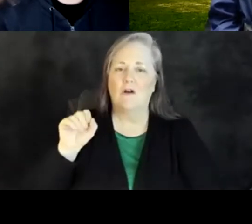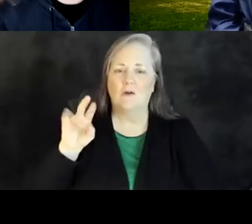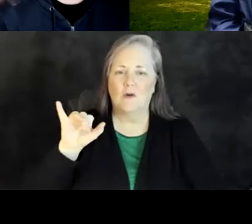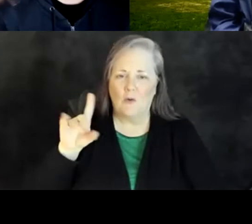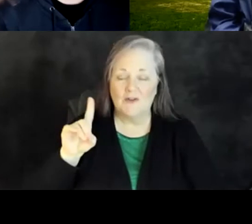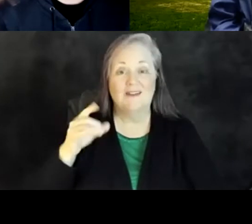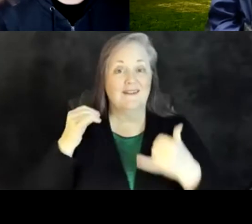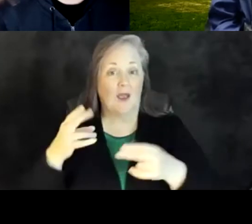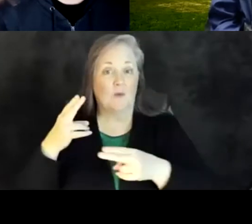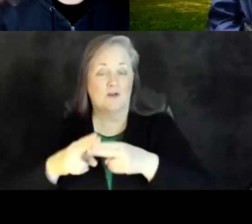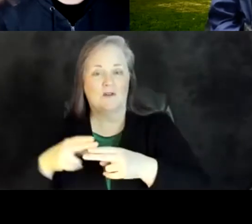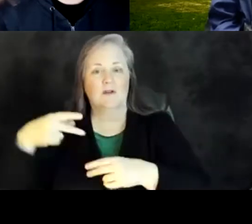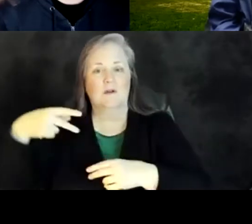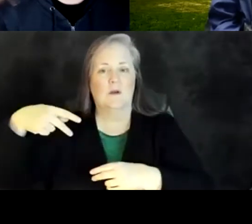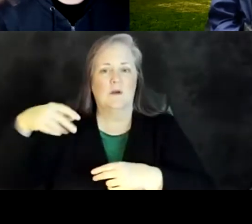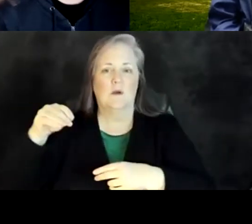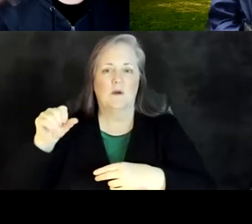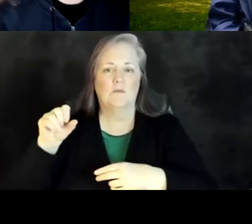called post-acute